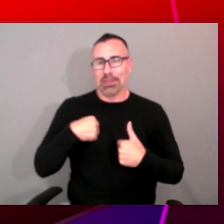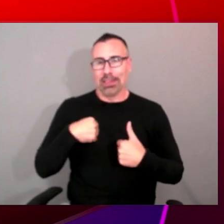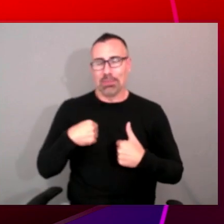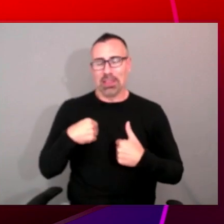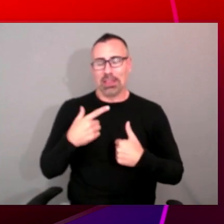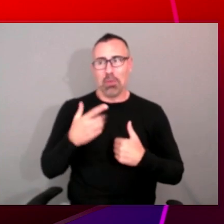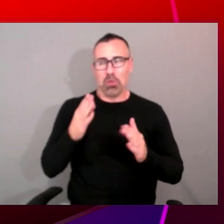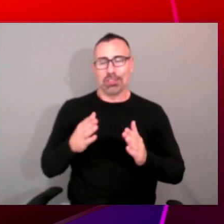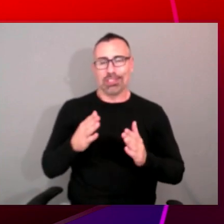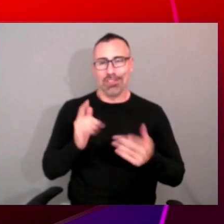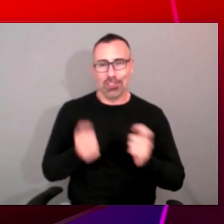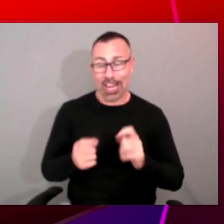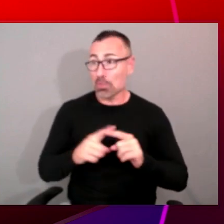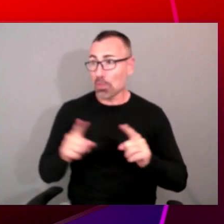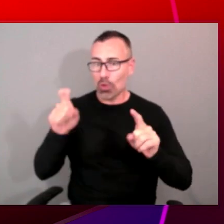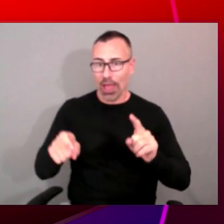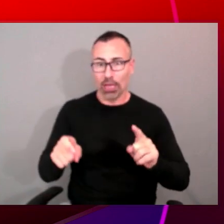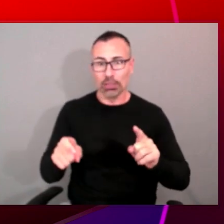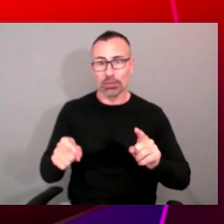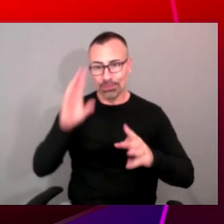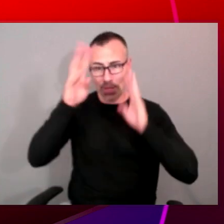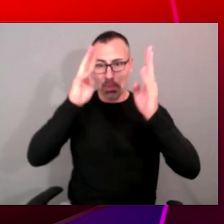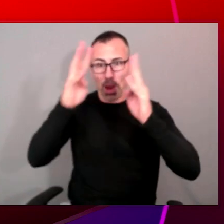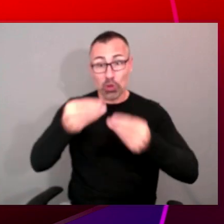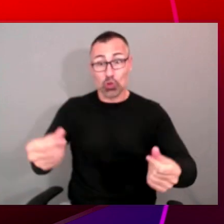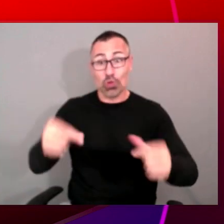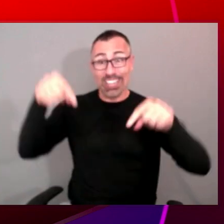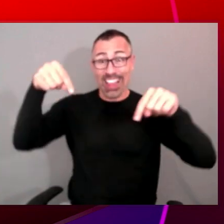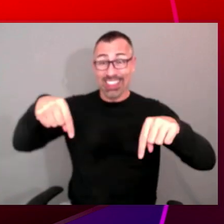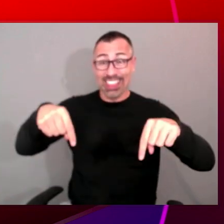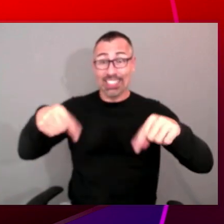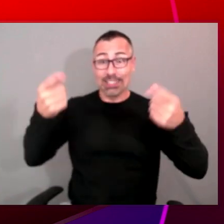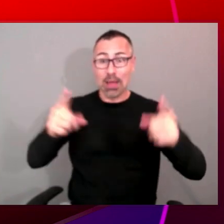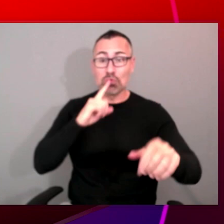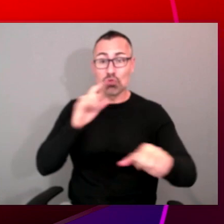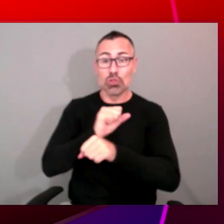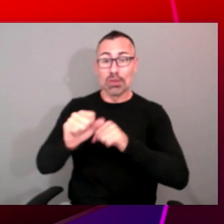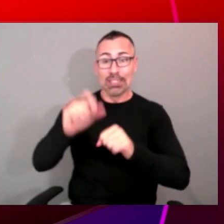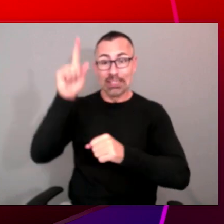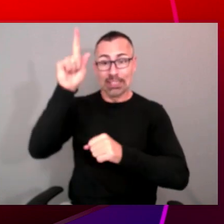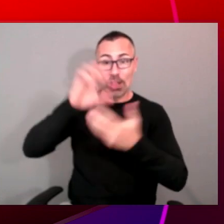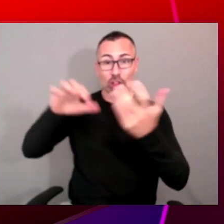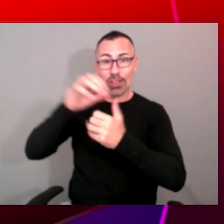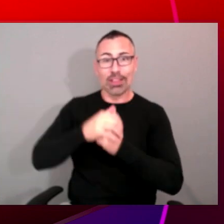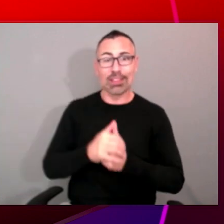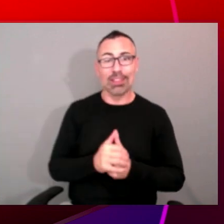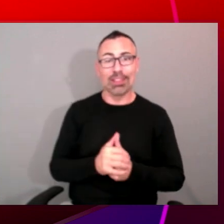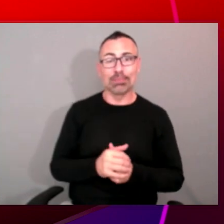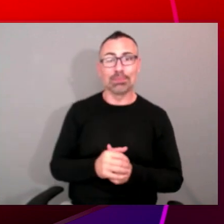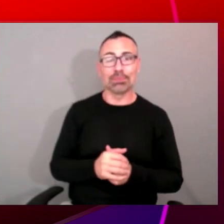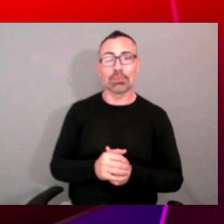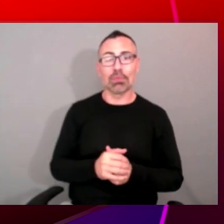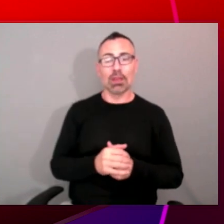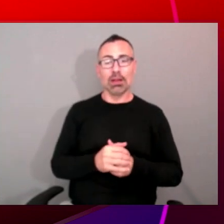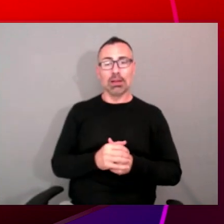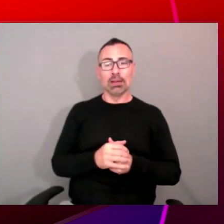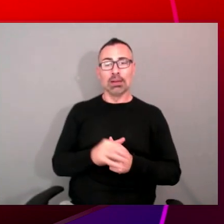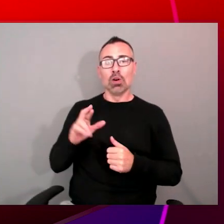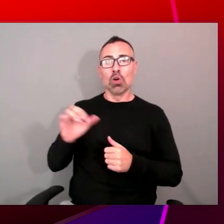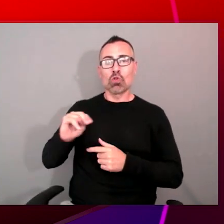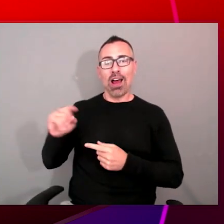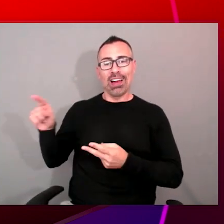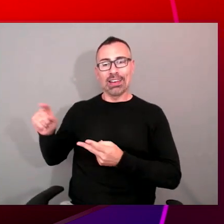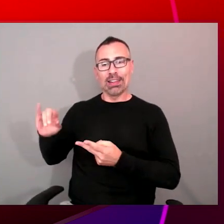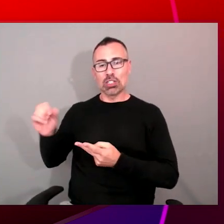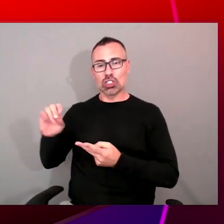so this was it. And I truly believe in it. Ron and Jesse truly are thought leaders in the industry. It's really incredible what they were able to pull off. Yeah,